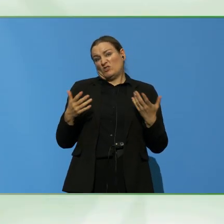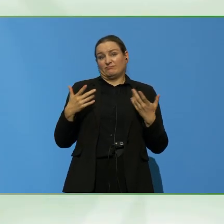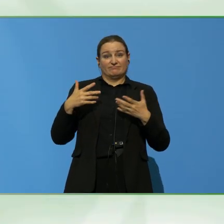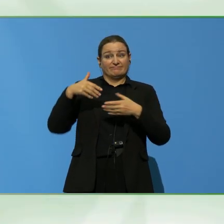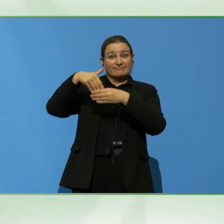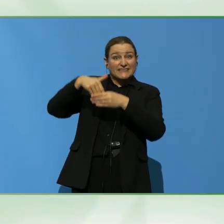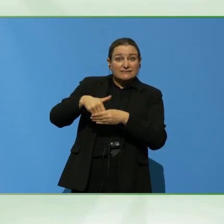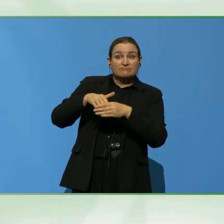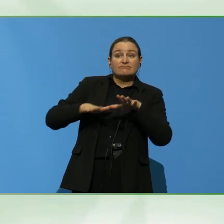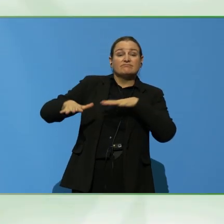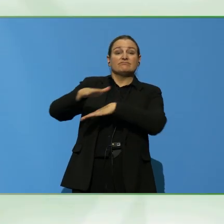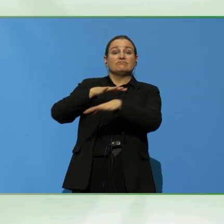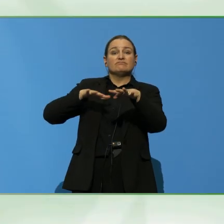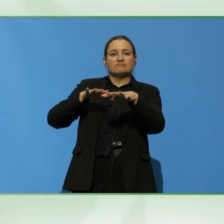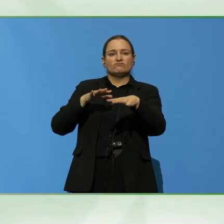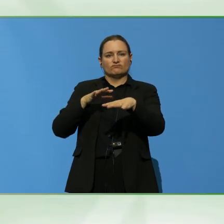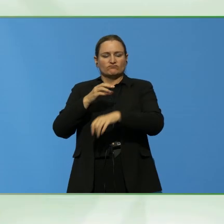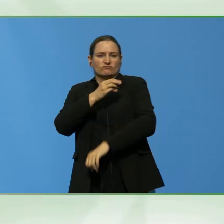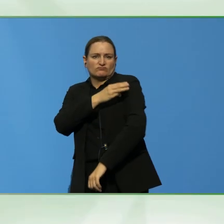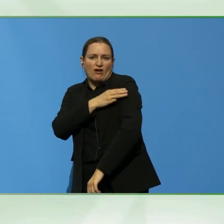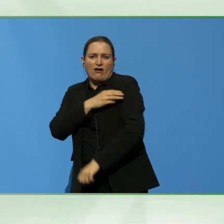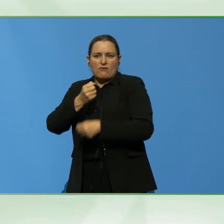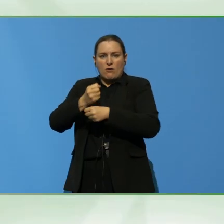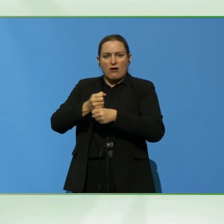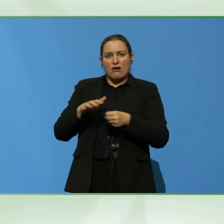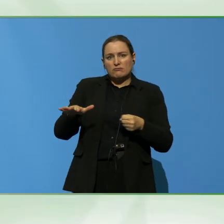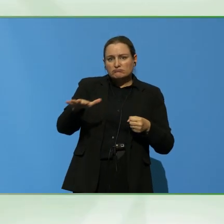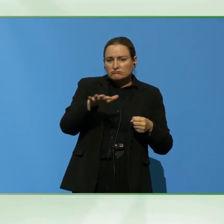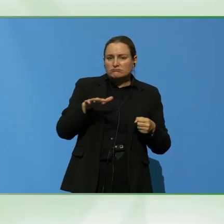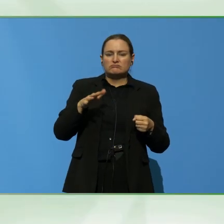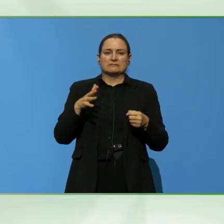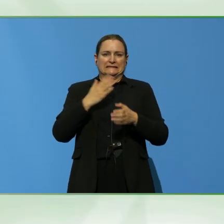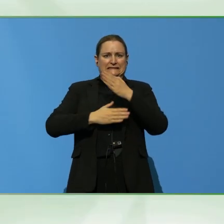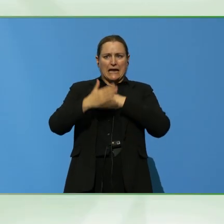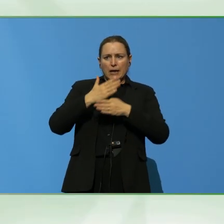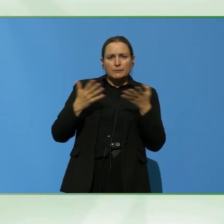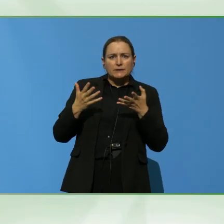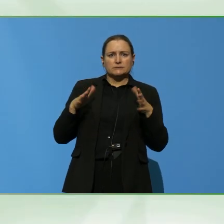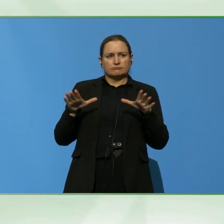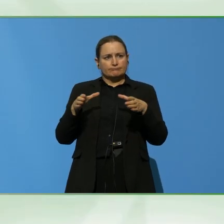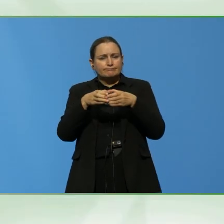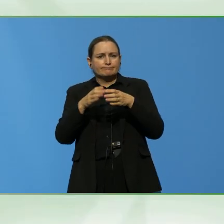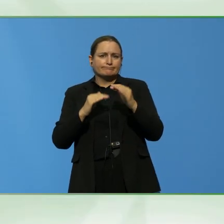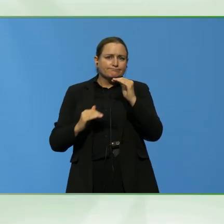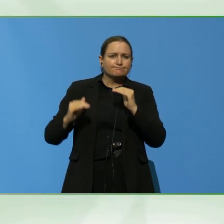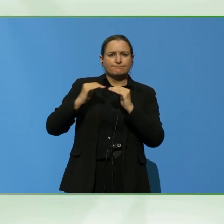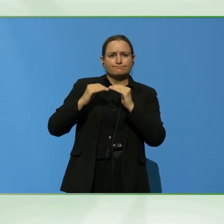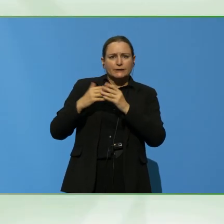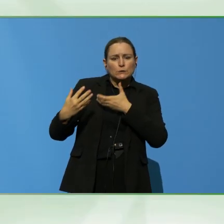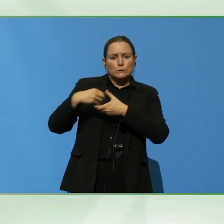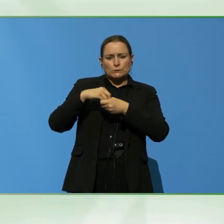employee relations or their disability inclusion work as well. So it covers quite a broad